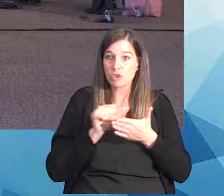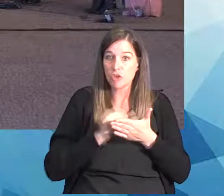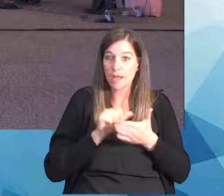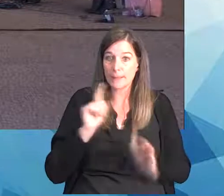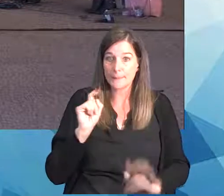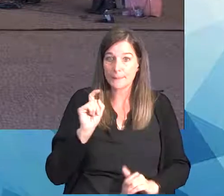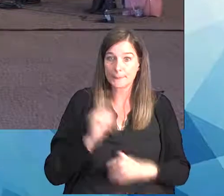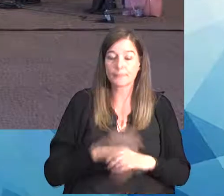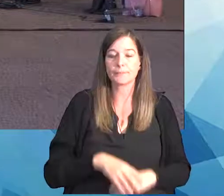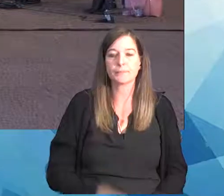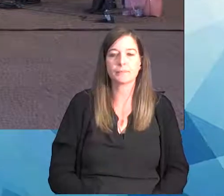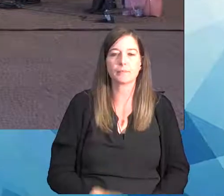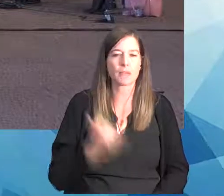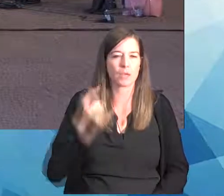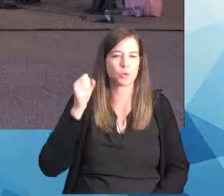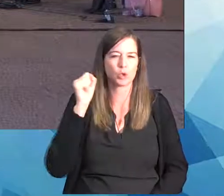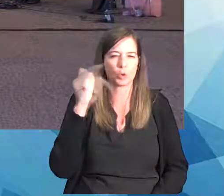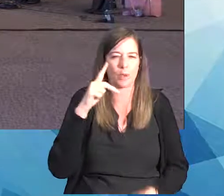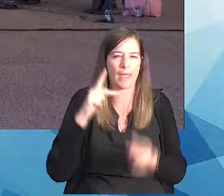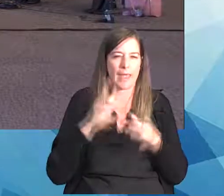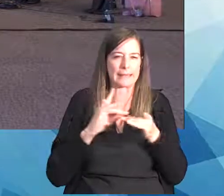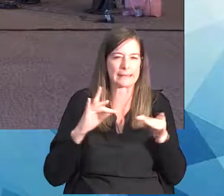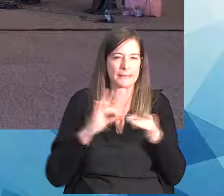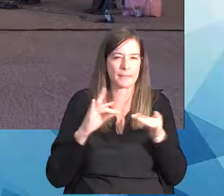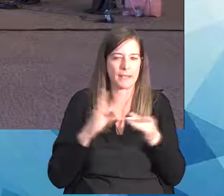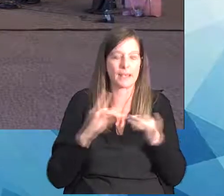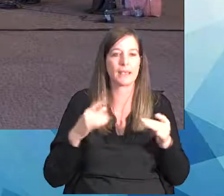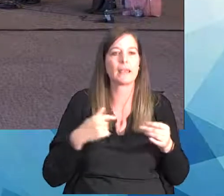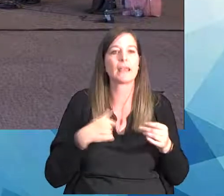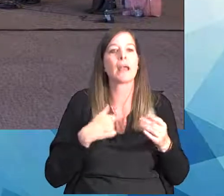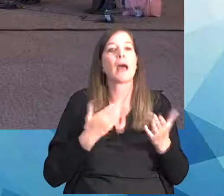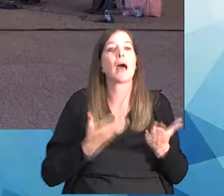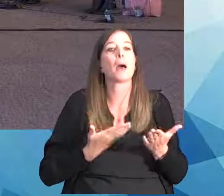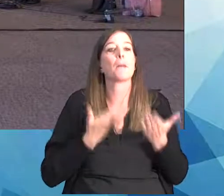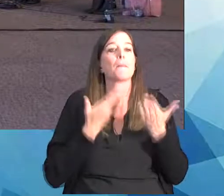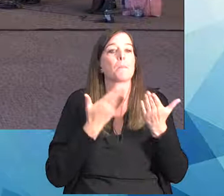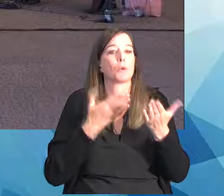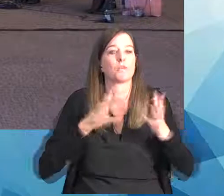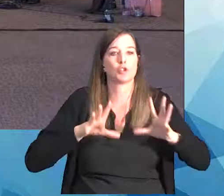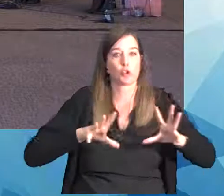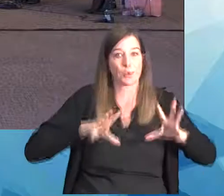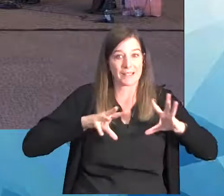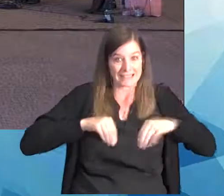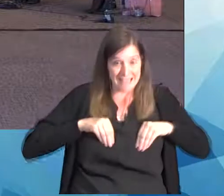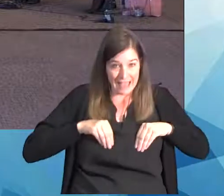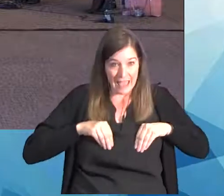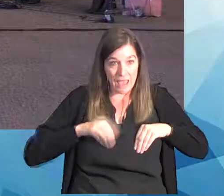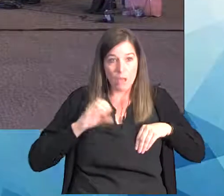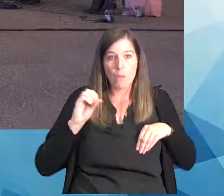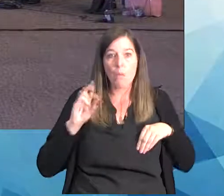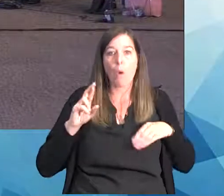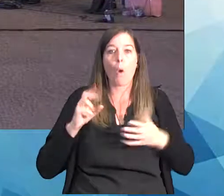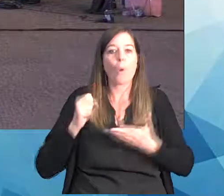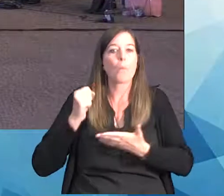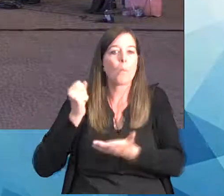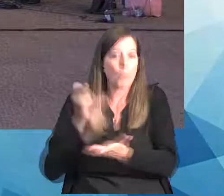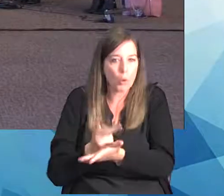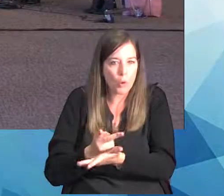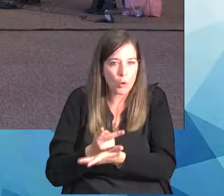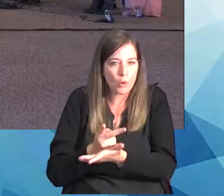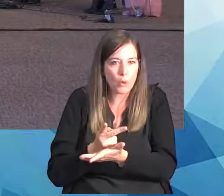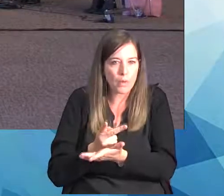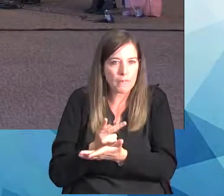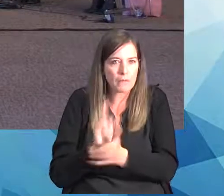I move to accept consent agenda items or approve consent agenda items. I need to